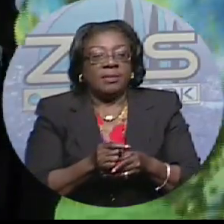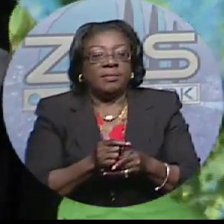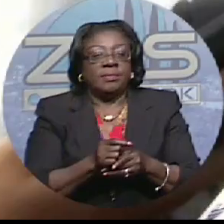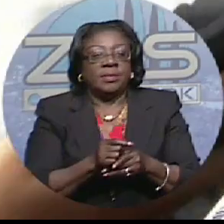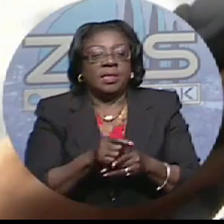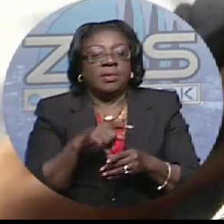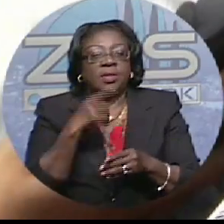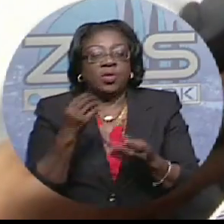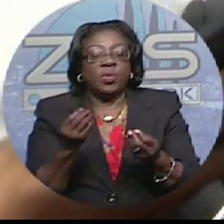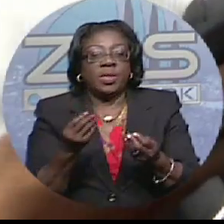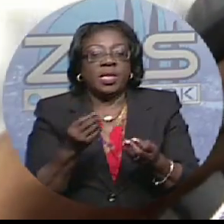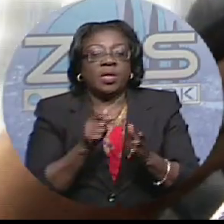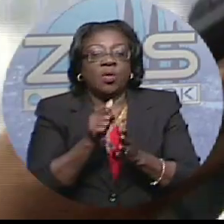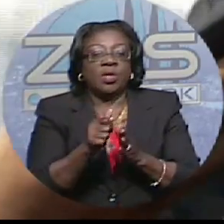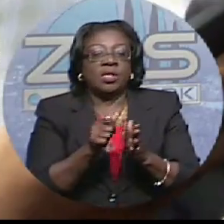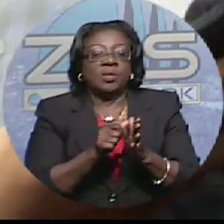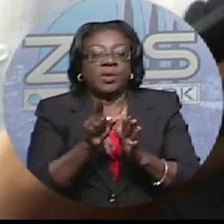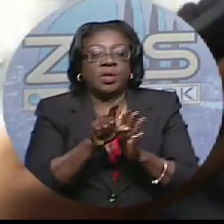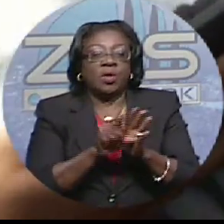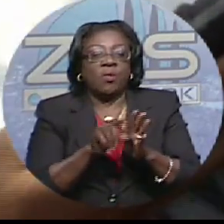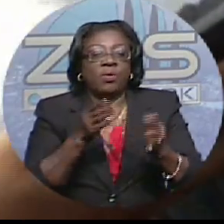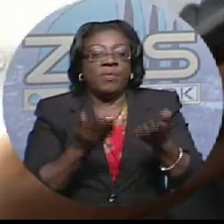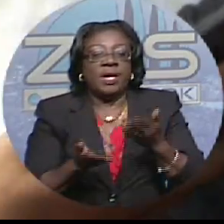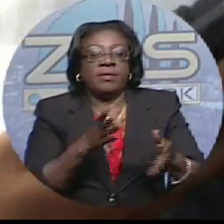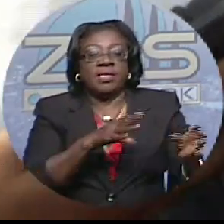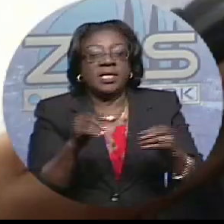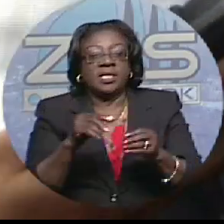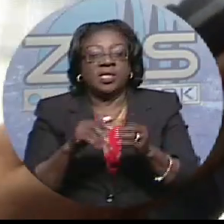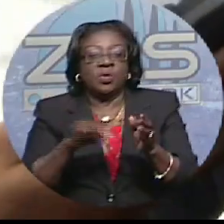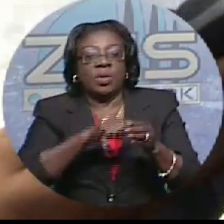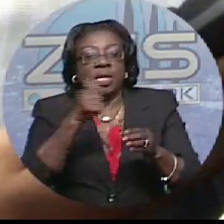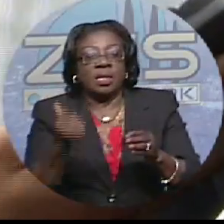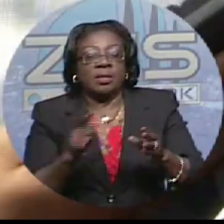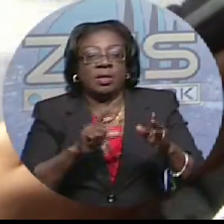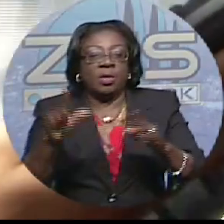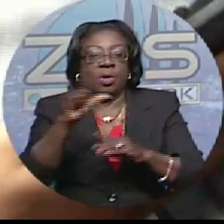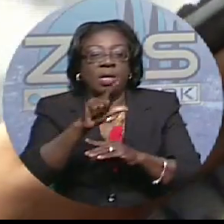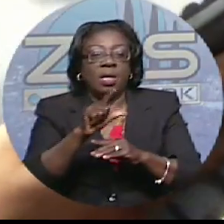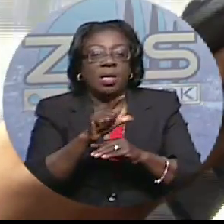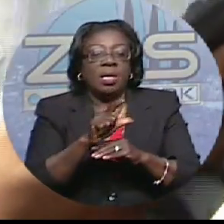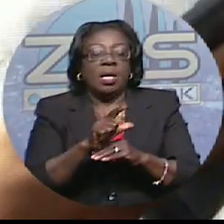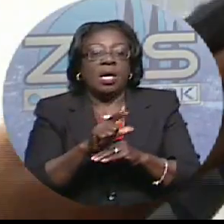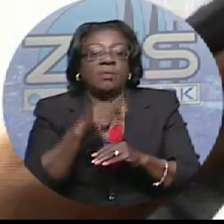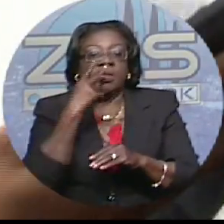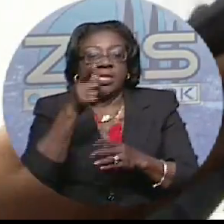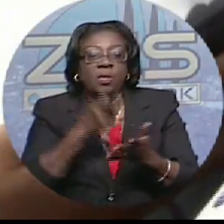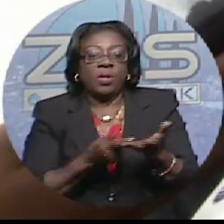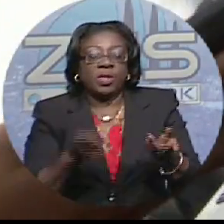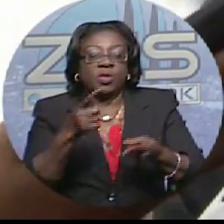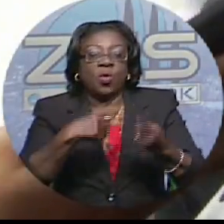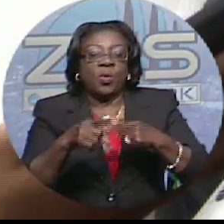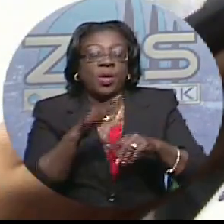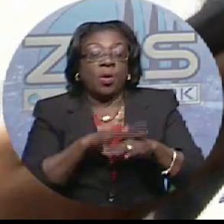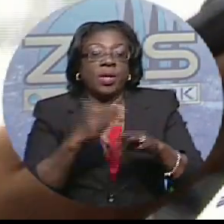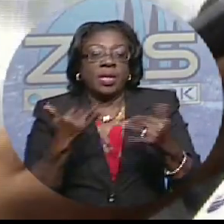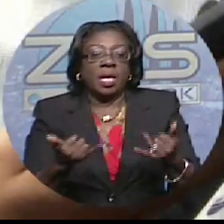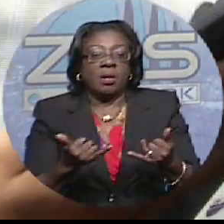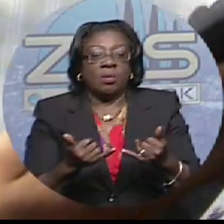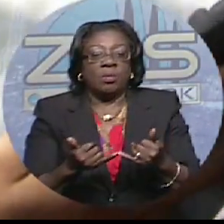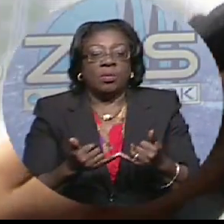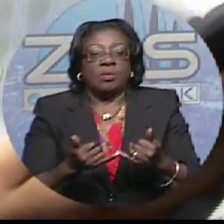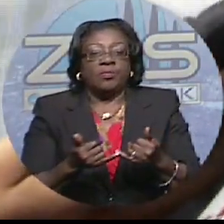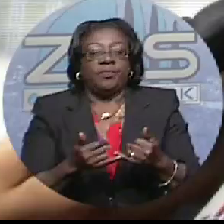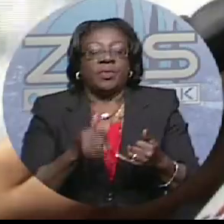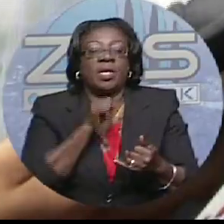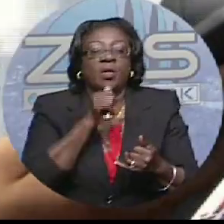with the law. We may have to take this to another level, and that is malicious prosecution. And we see what is going on now,